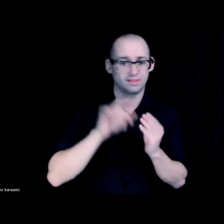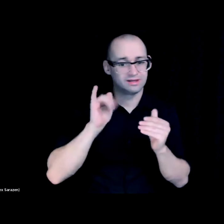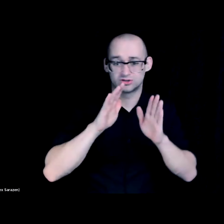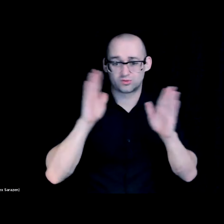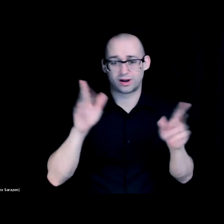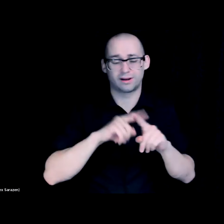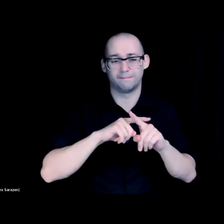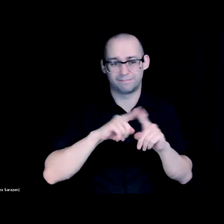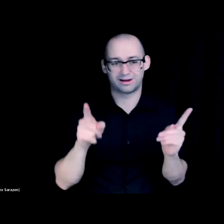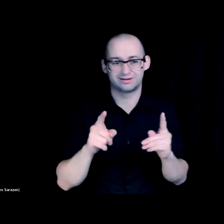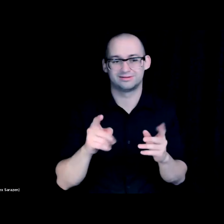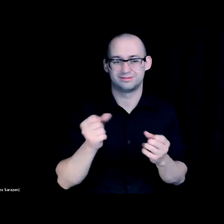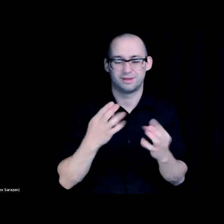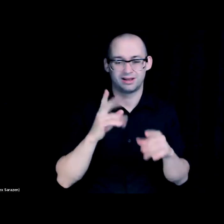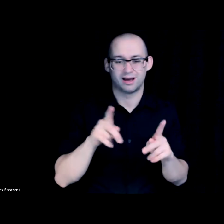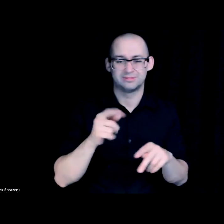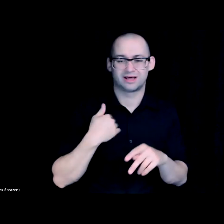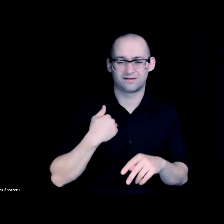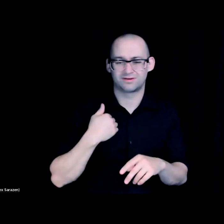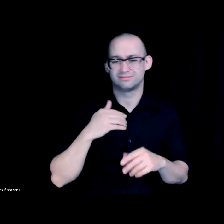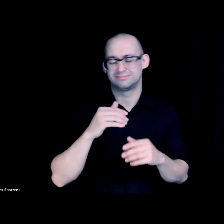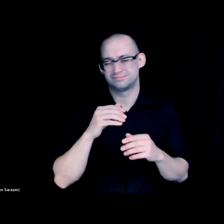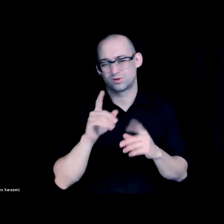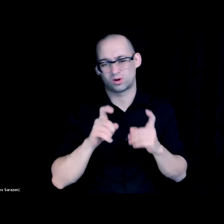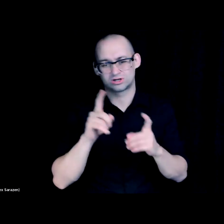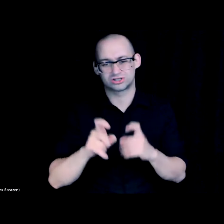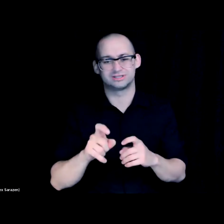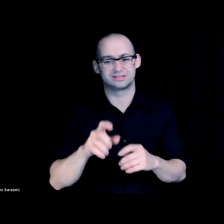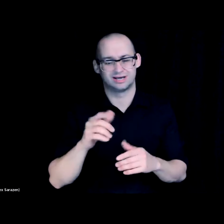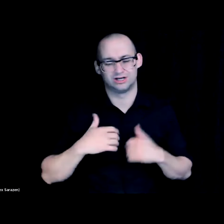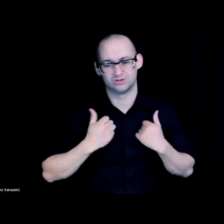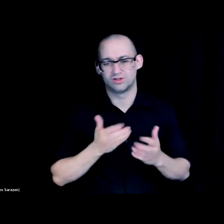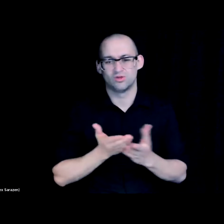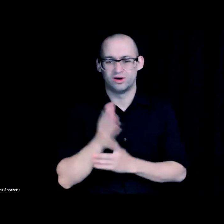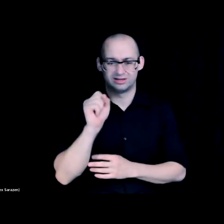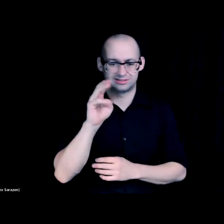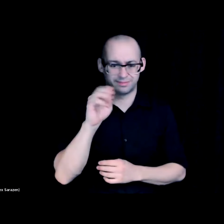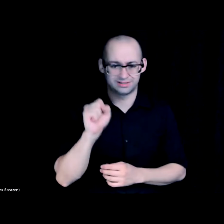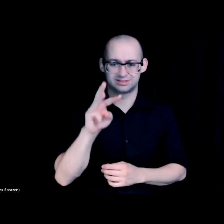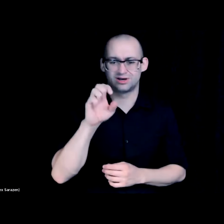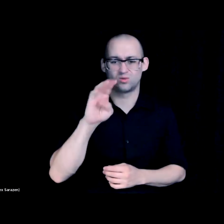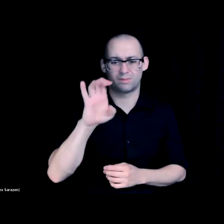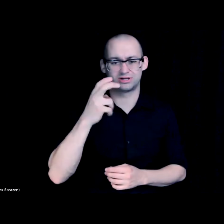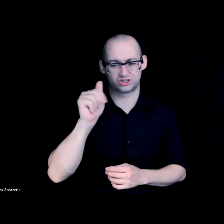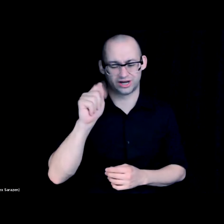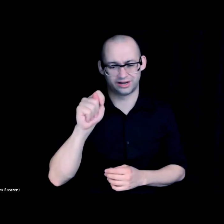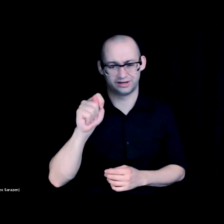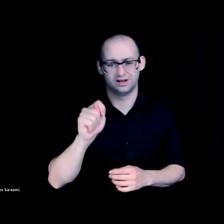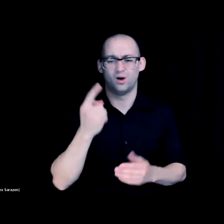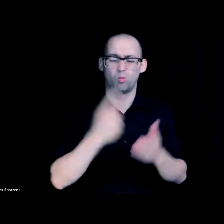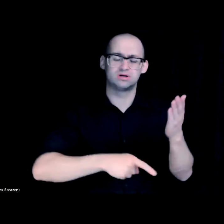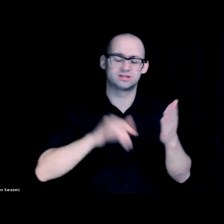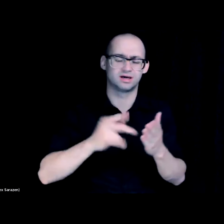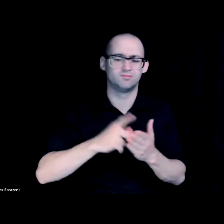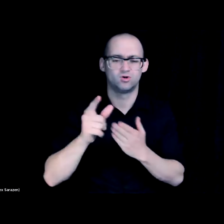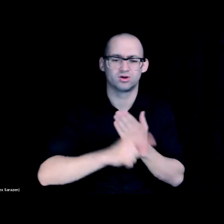can be answered in different languages over SMS or web chat or other channels. what is this program? How do I